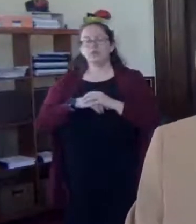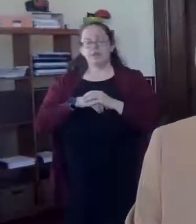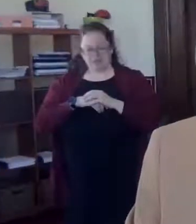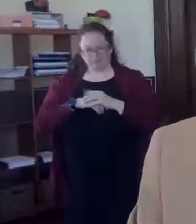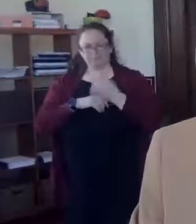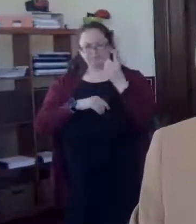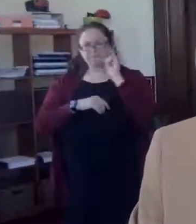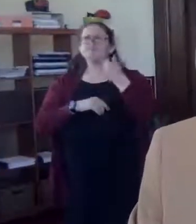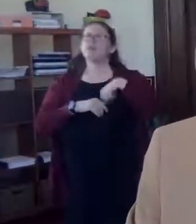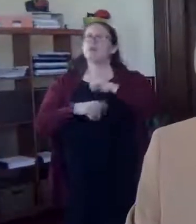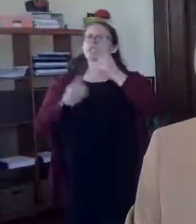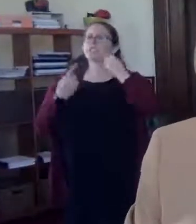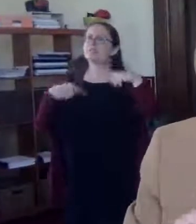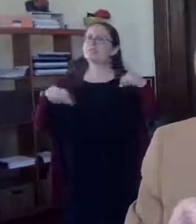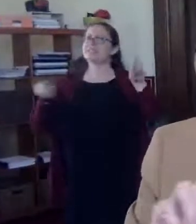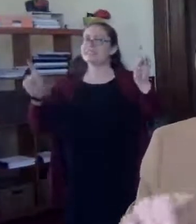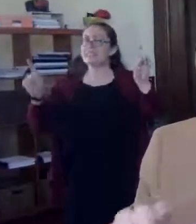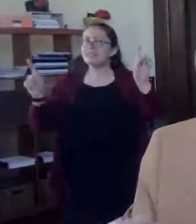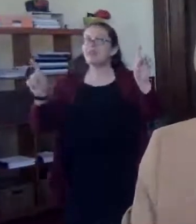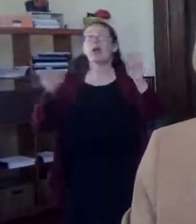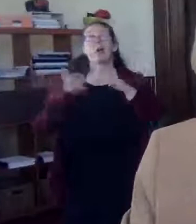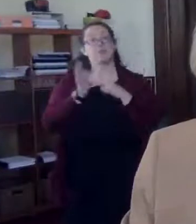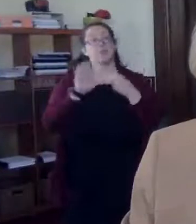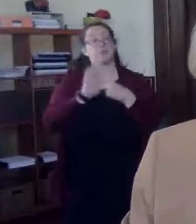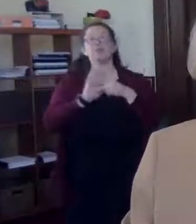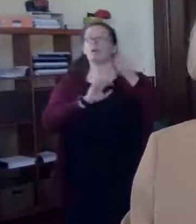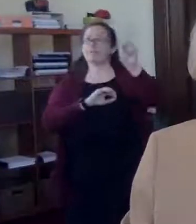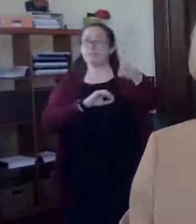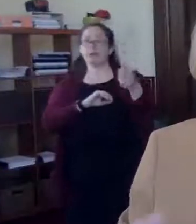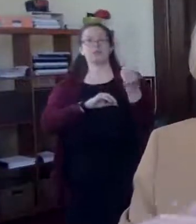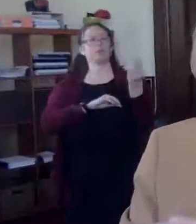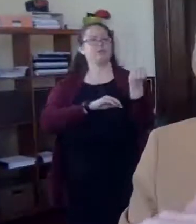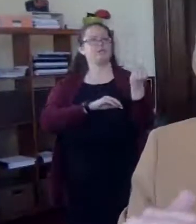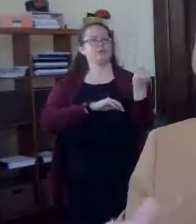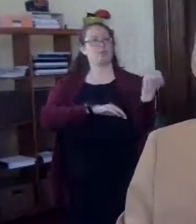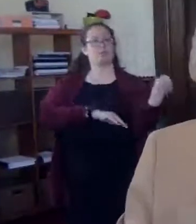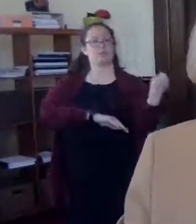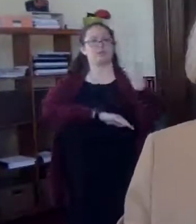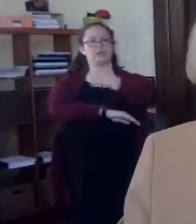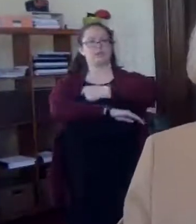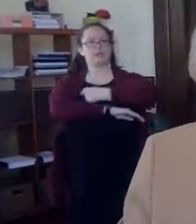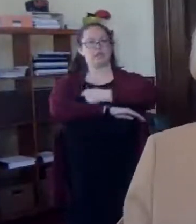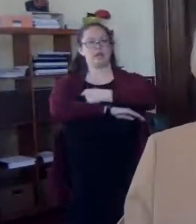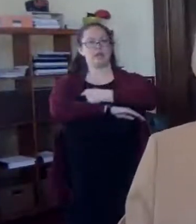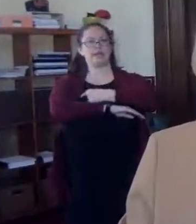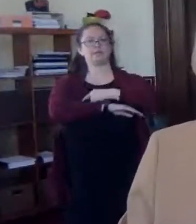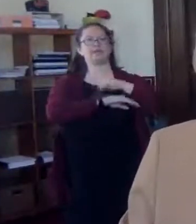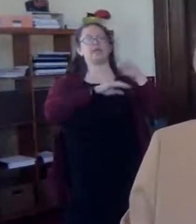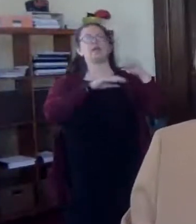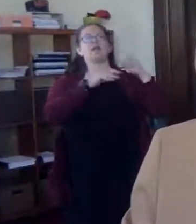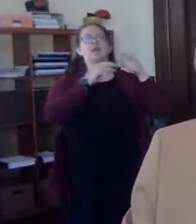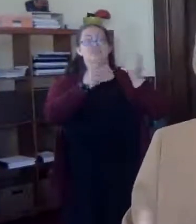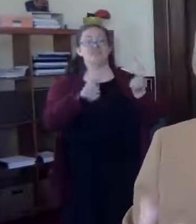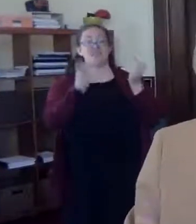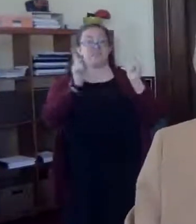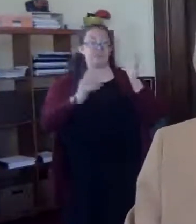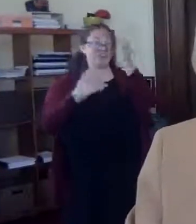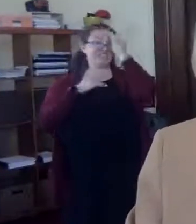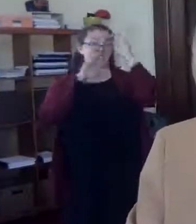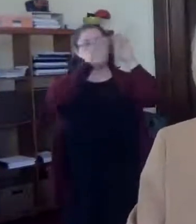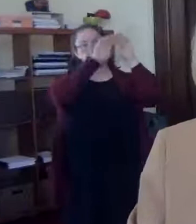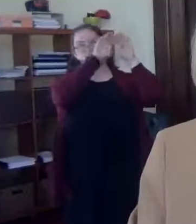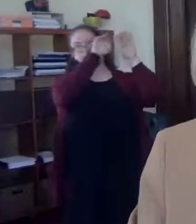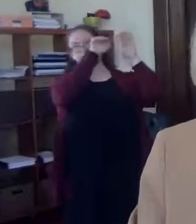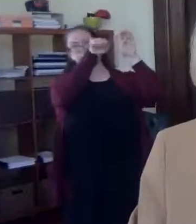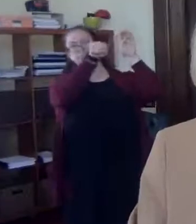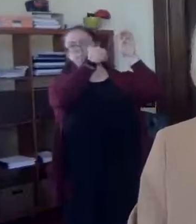we have to have a 14-day period of time at least with a downward trend on the number of cases. Now, if